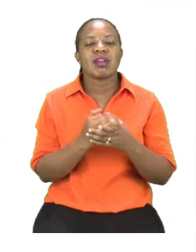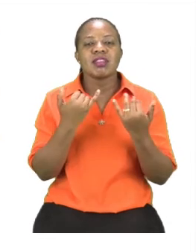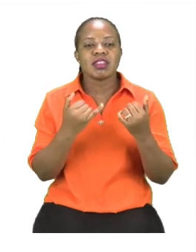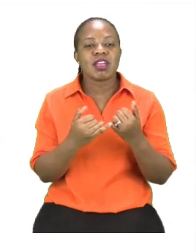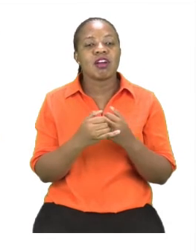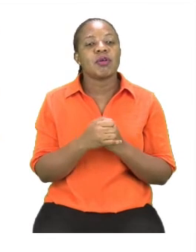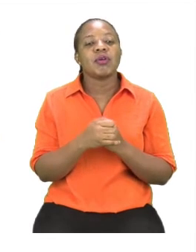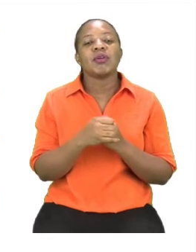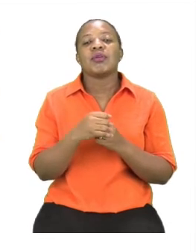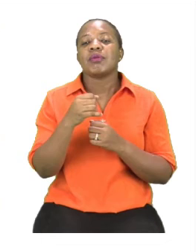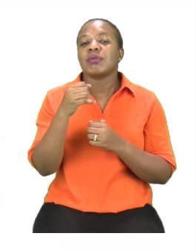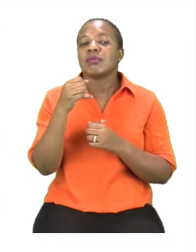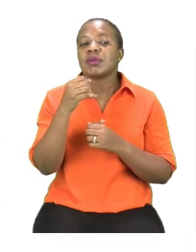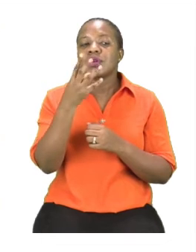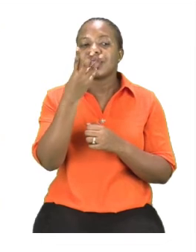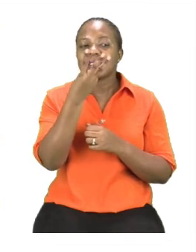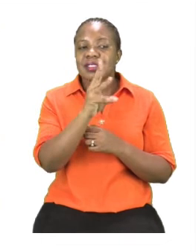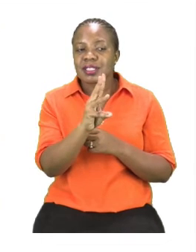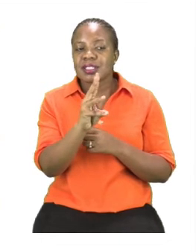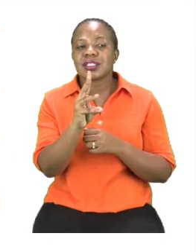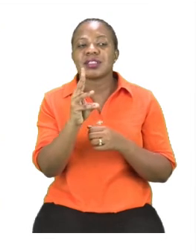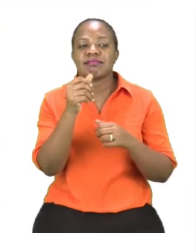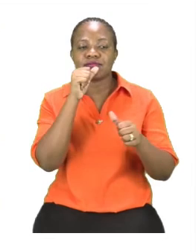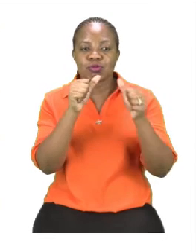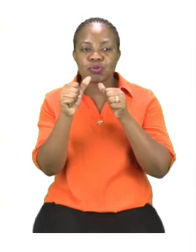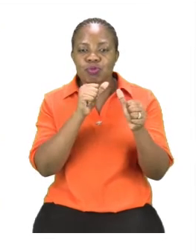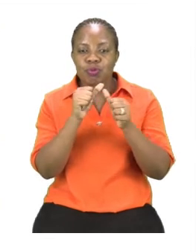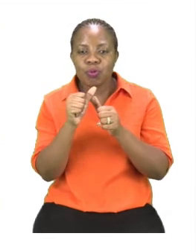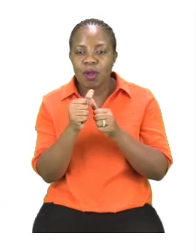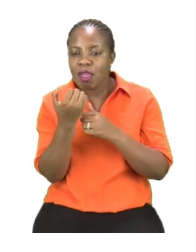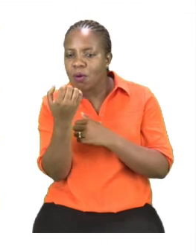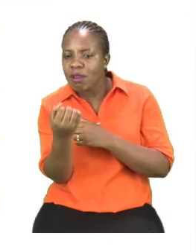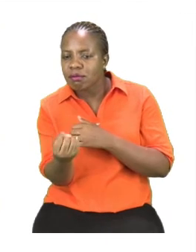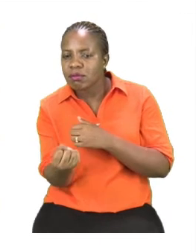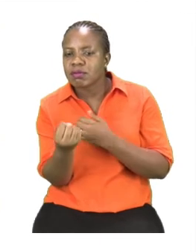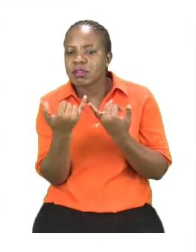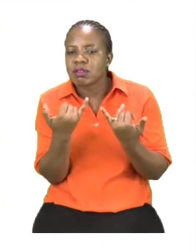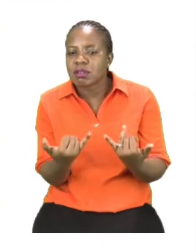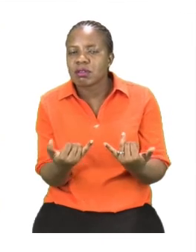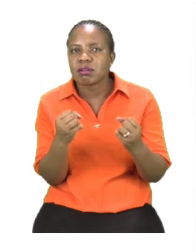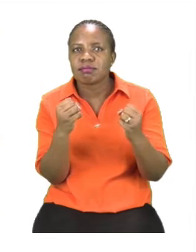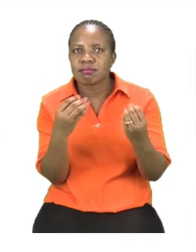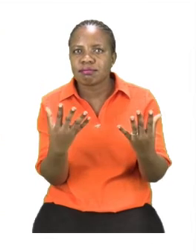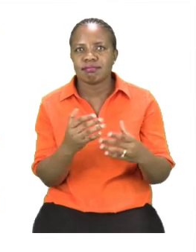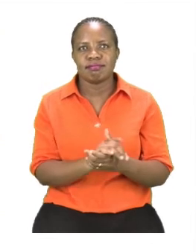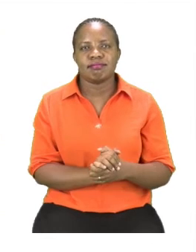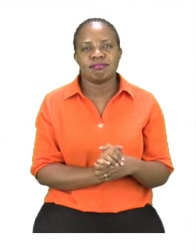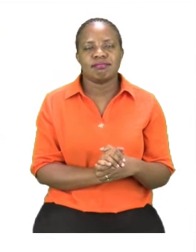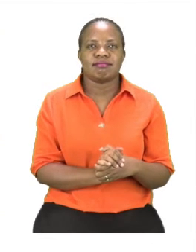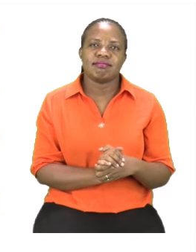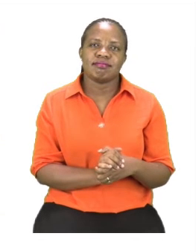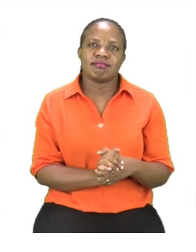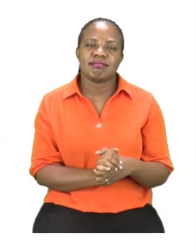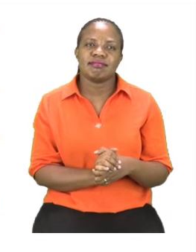are left? Now this one, we are going to use our special counters to get the